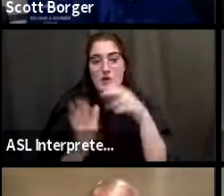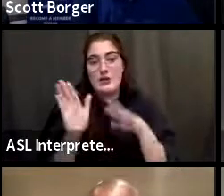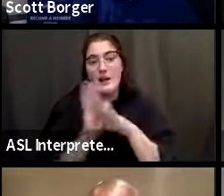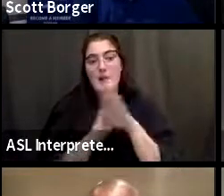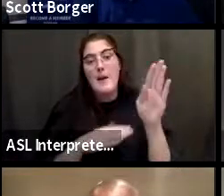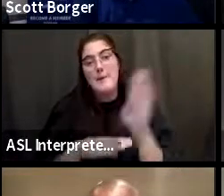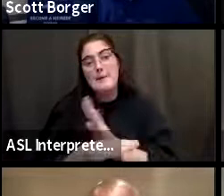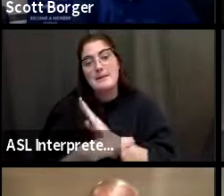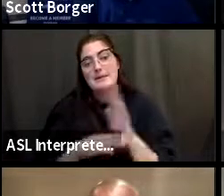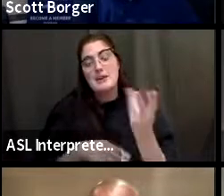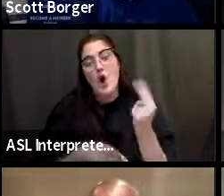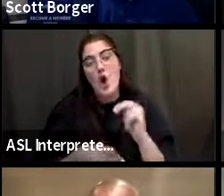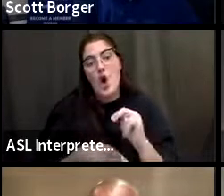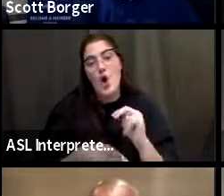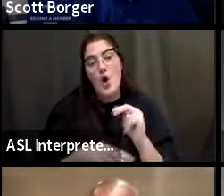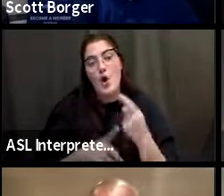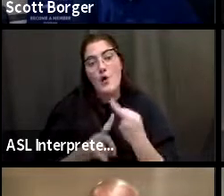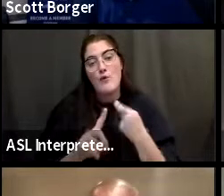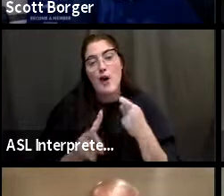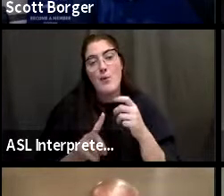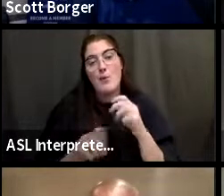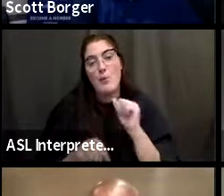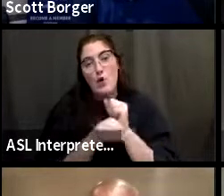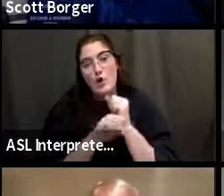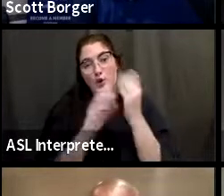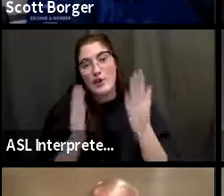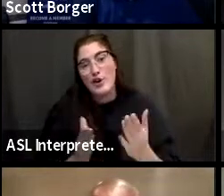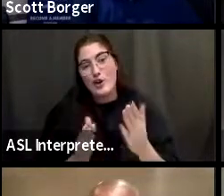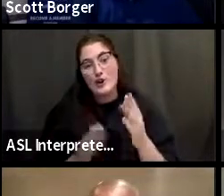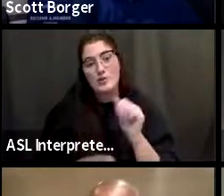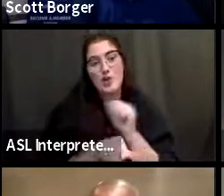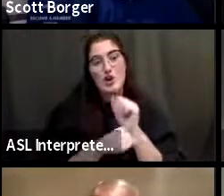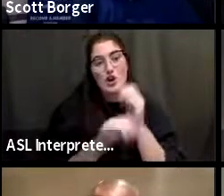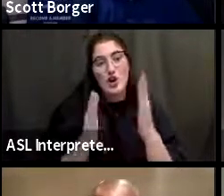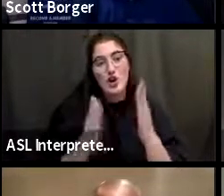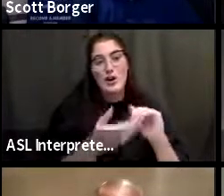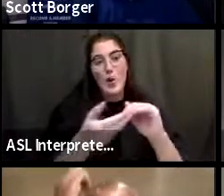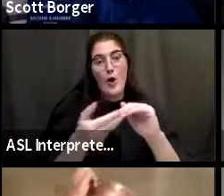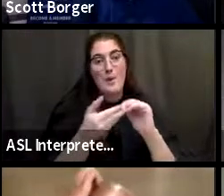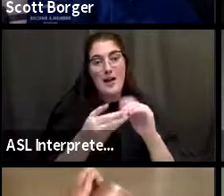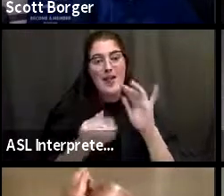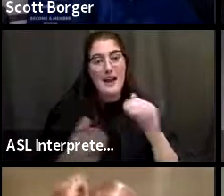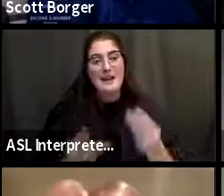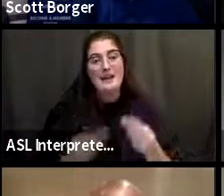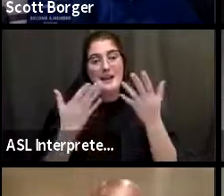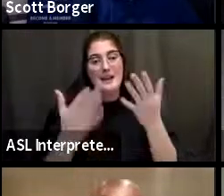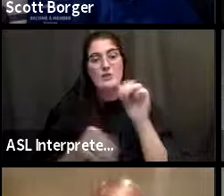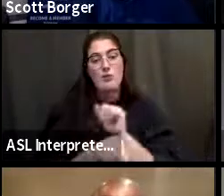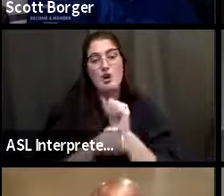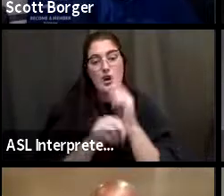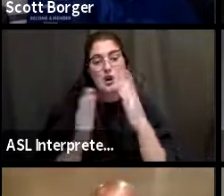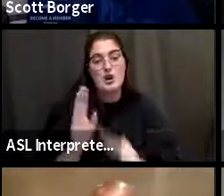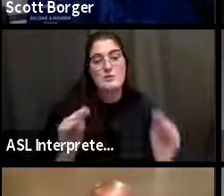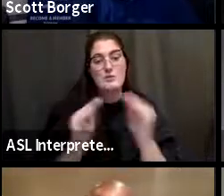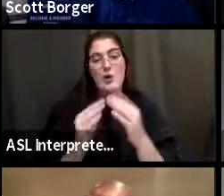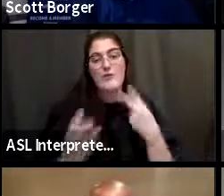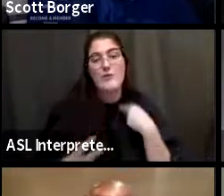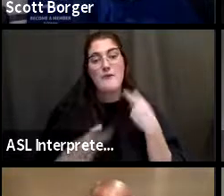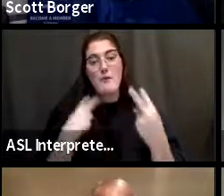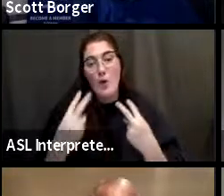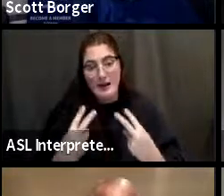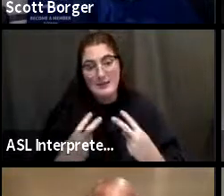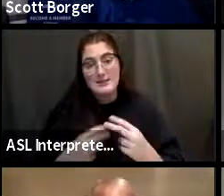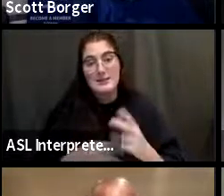by workers, worker cooperatives, that give workers more of a voice and access to profits. A few cities